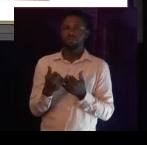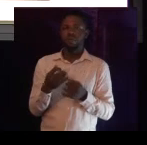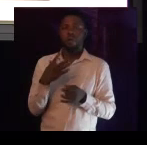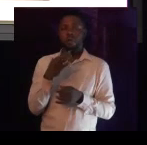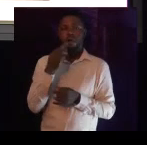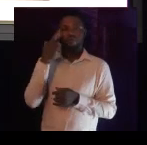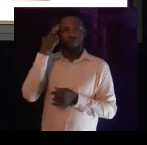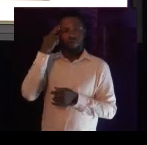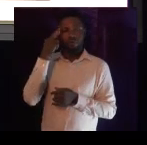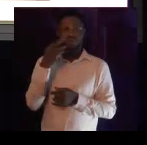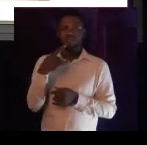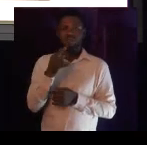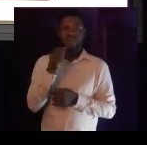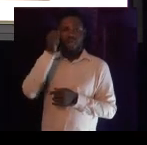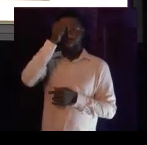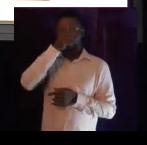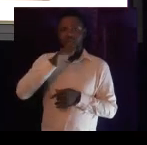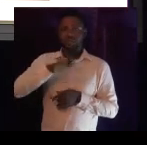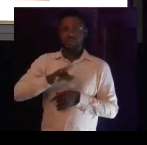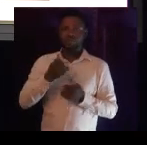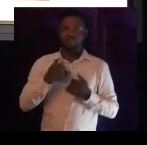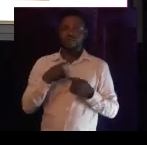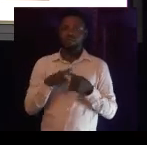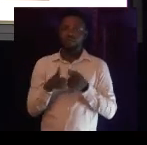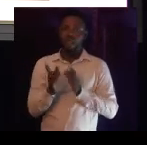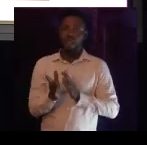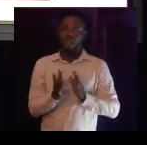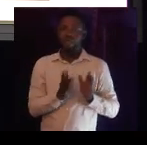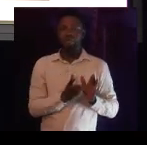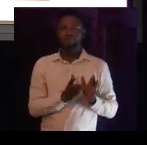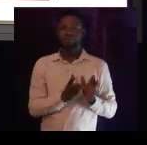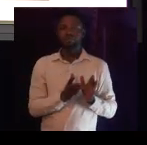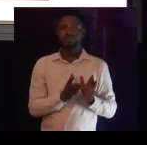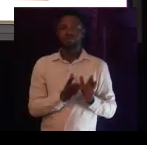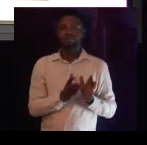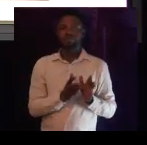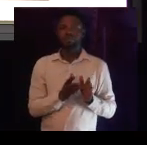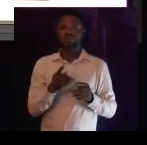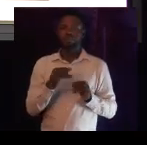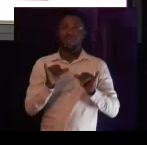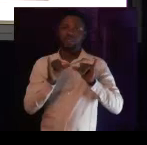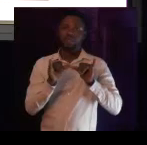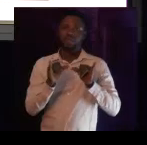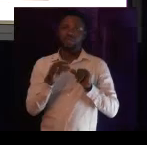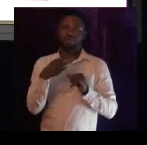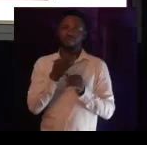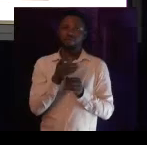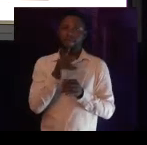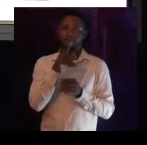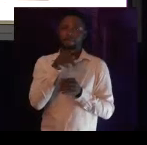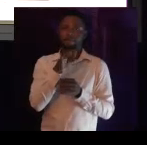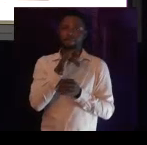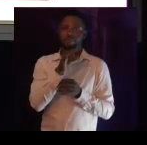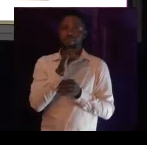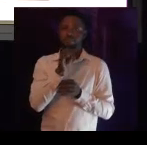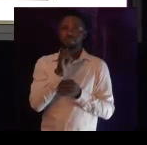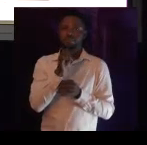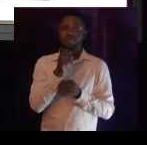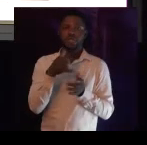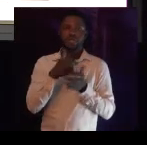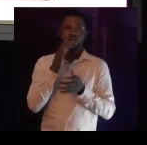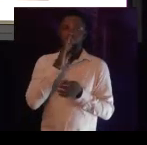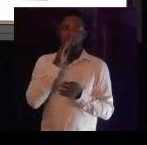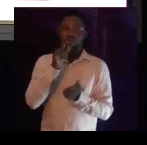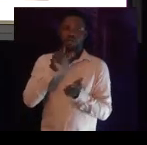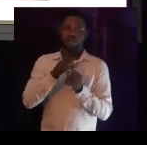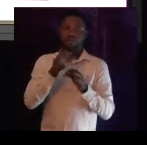Now, of course, the African child, you have to arrange, get the size of pizza that you're going to get is